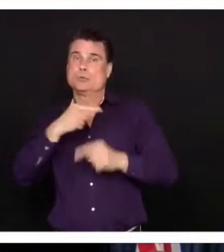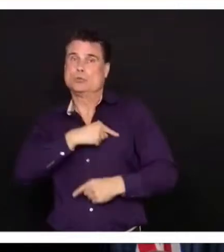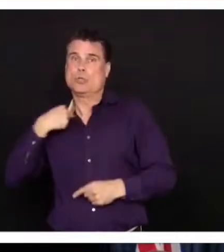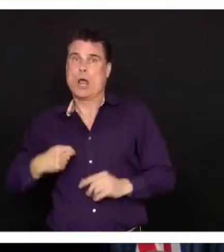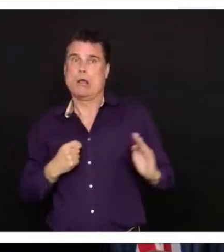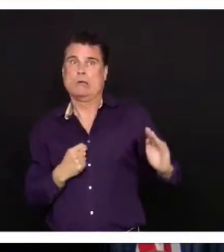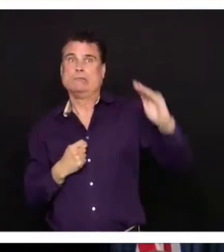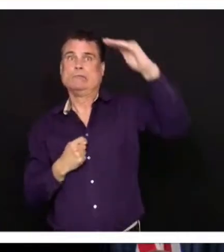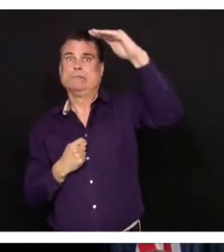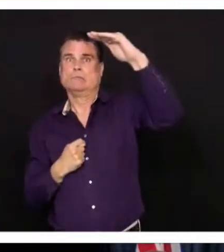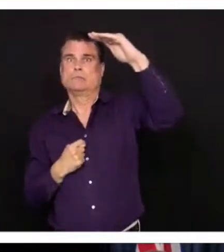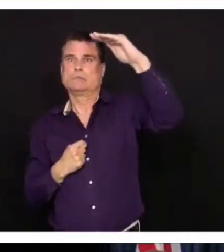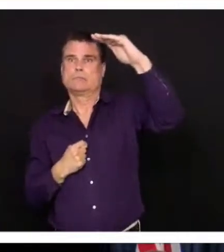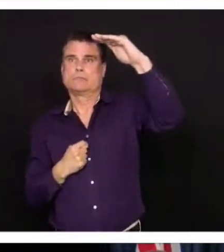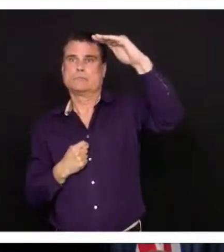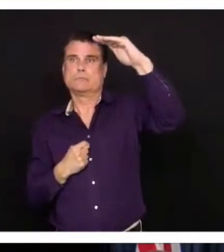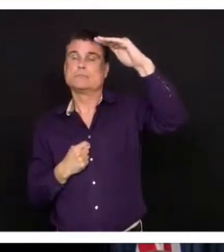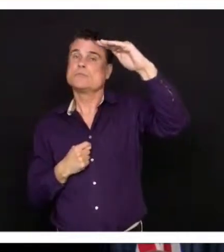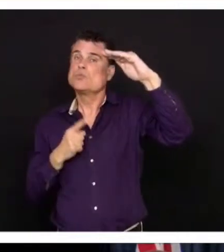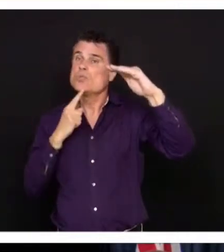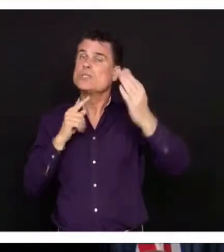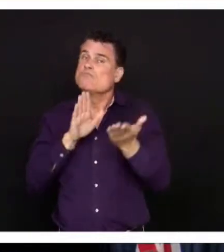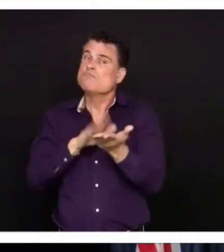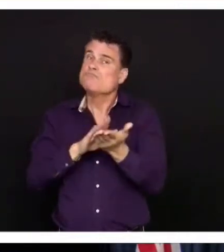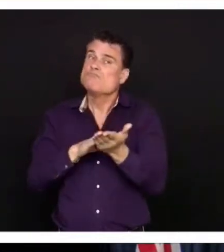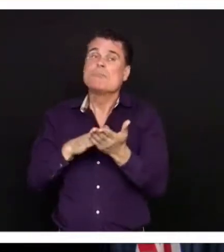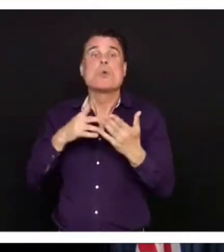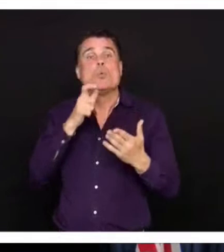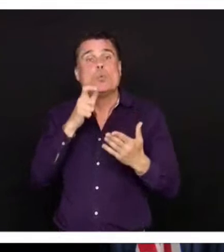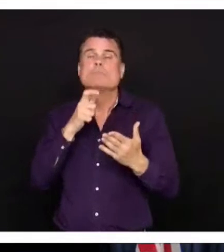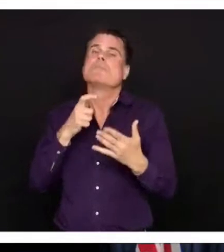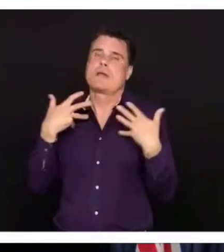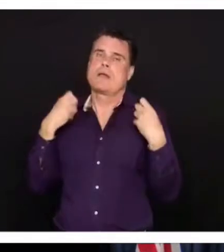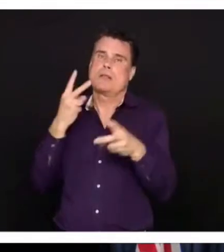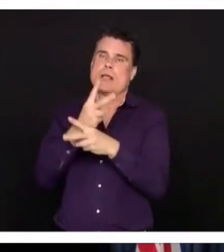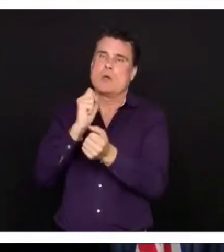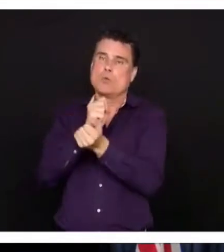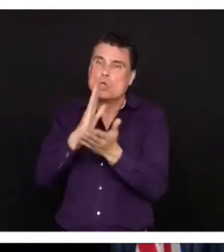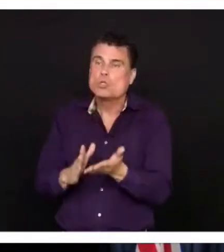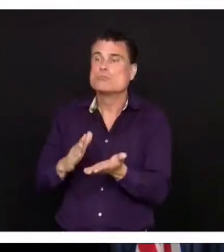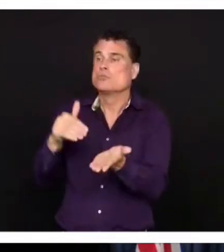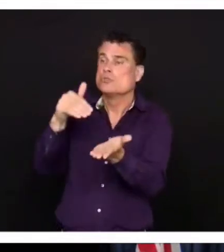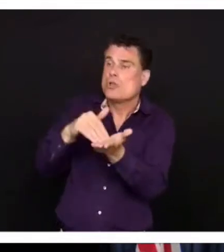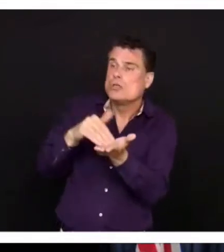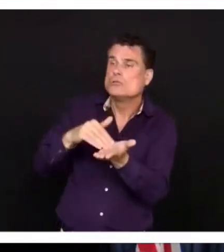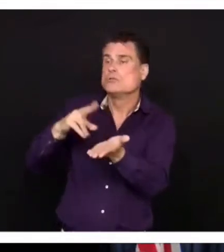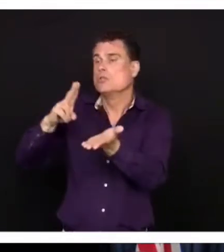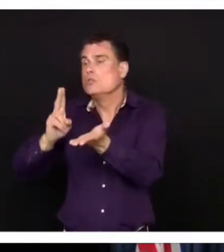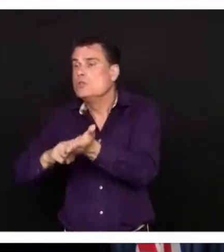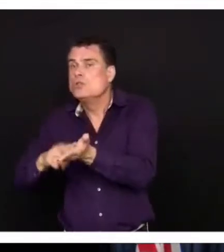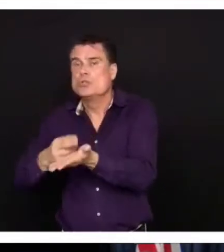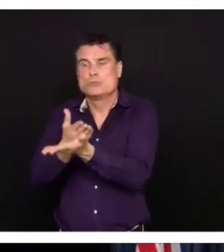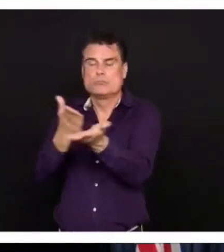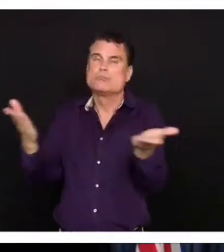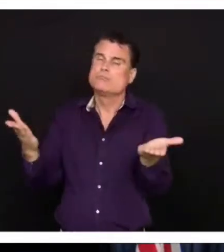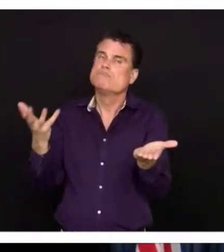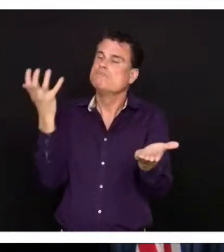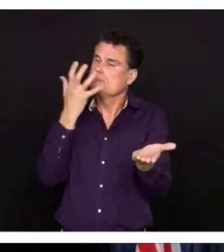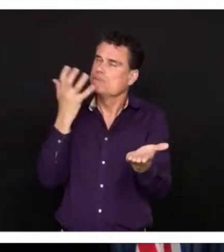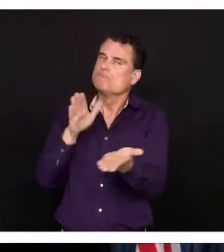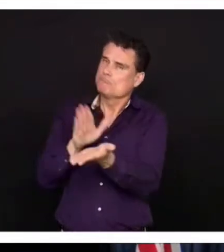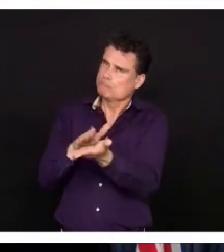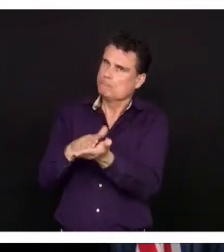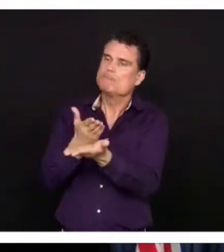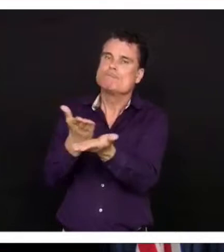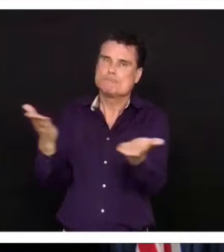are slightly higher than they would otherwise be because of the extraordinary work of our teams. And you see that in the results of people who've